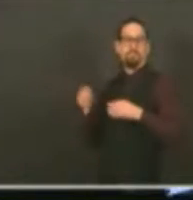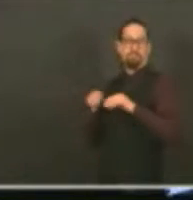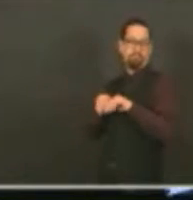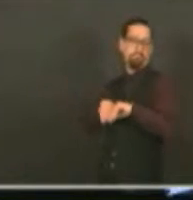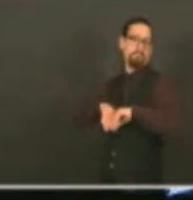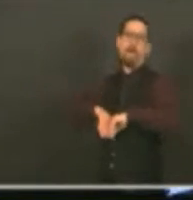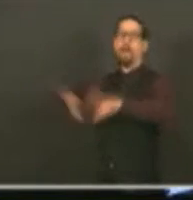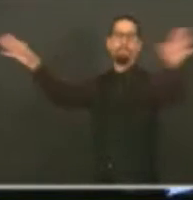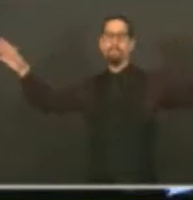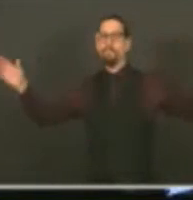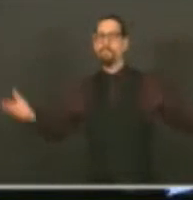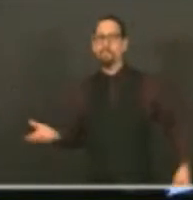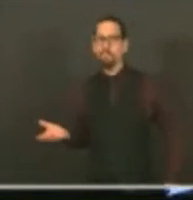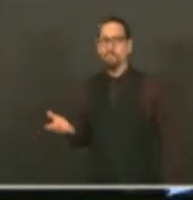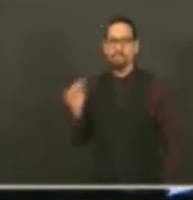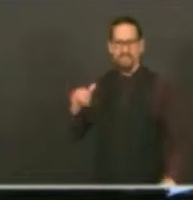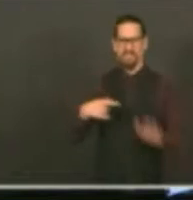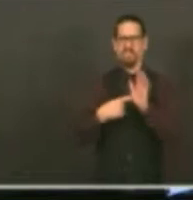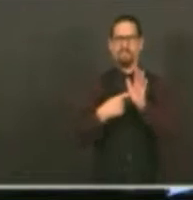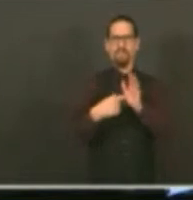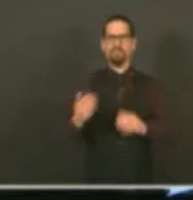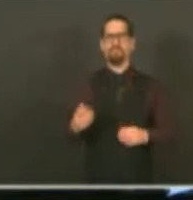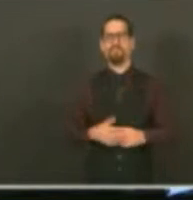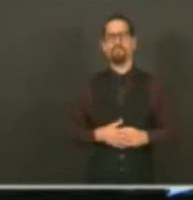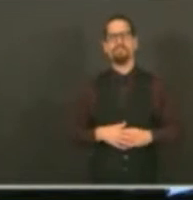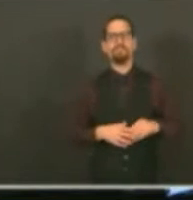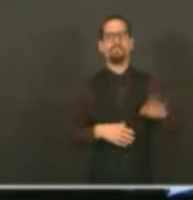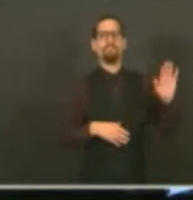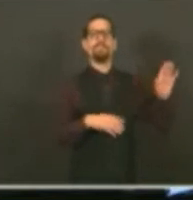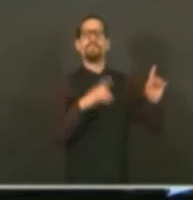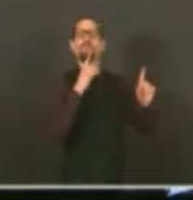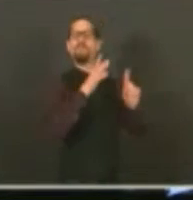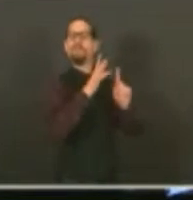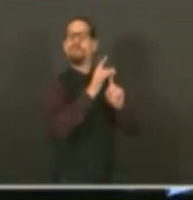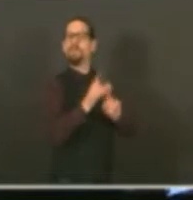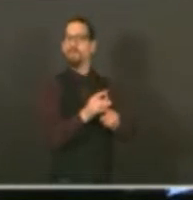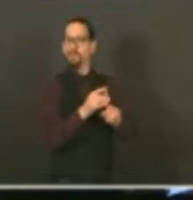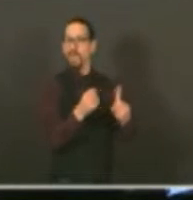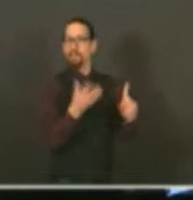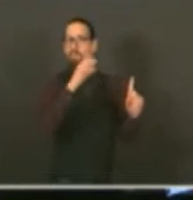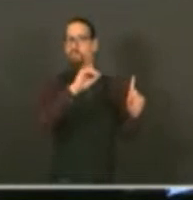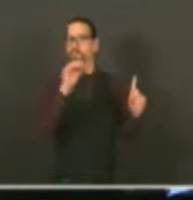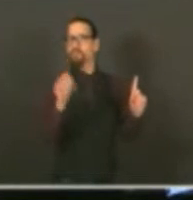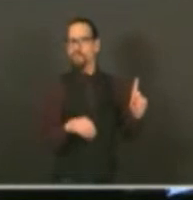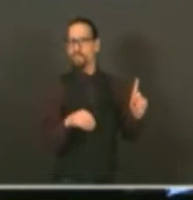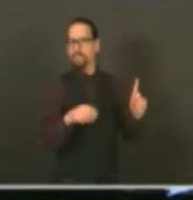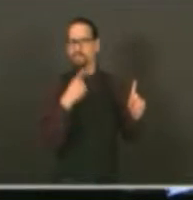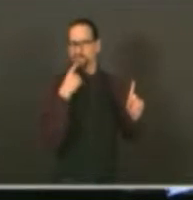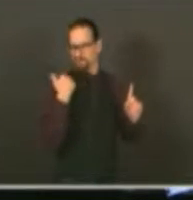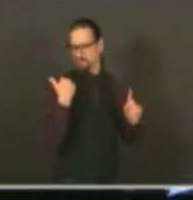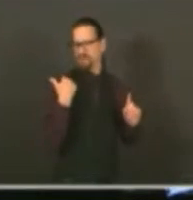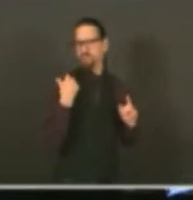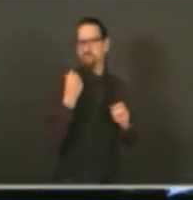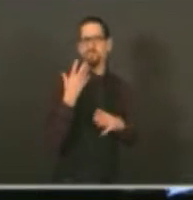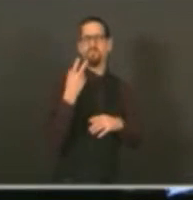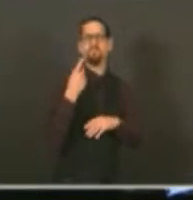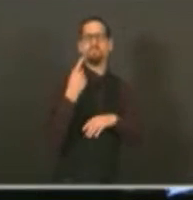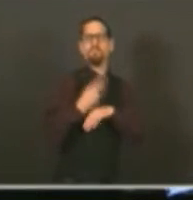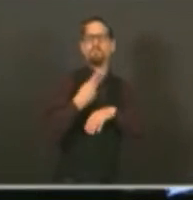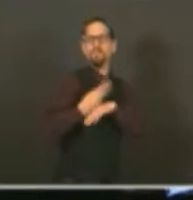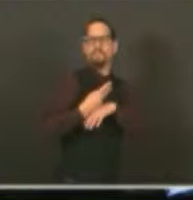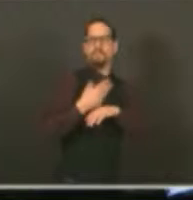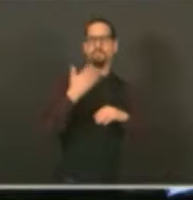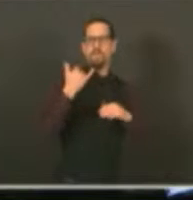has kind of gone down a little bit the past couple of days. So do you attribute that to the pause? Yes. Do you attribute it, do you think